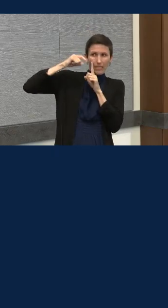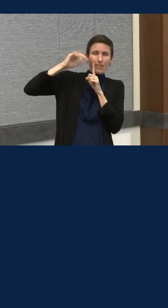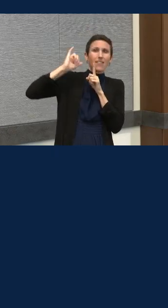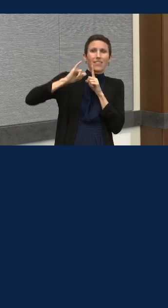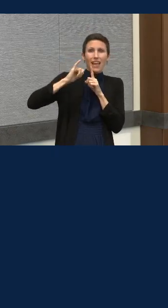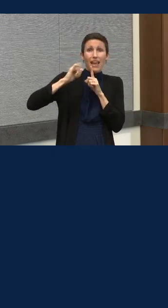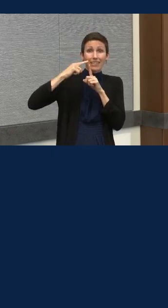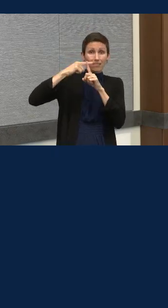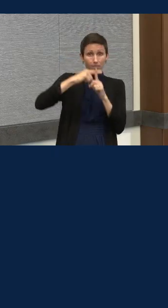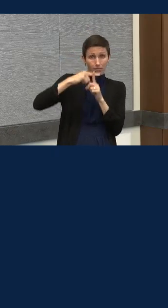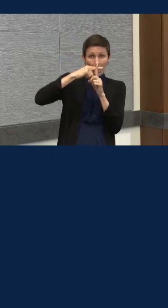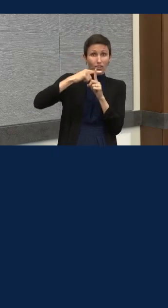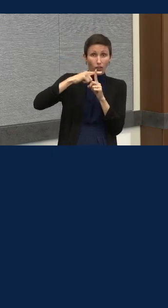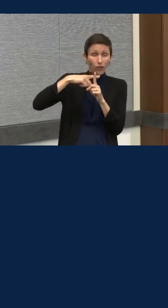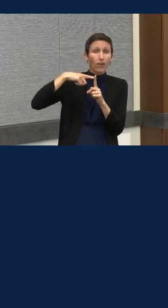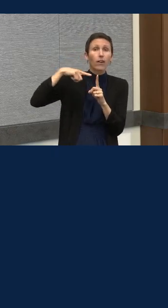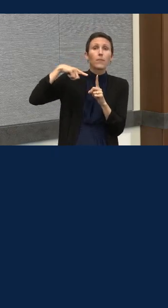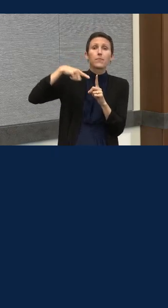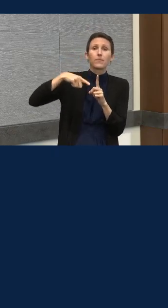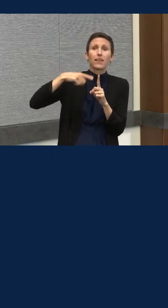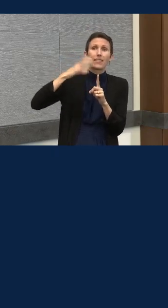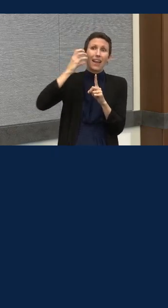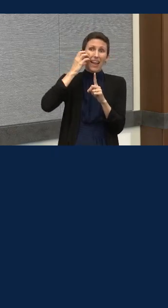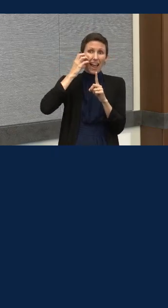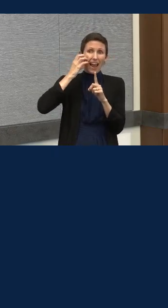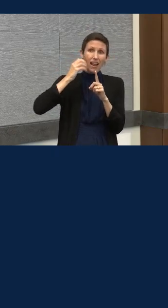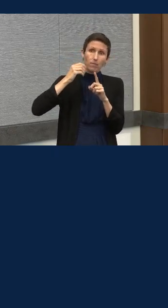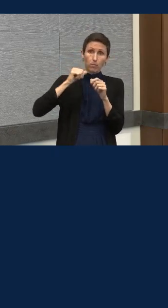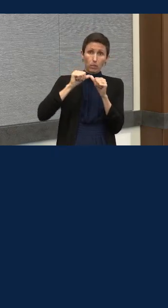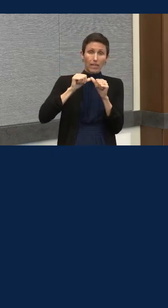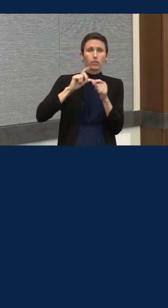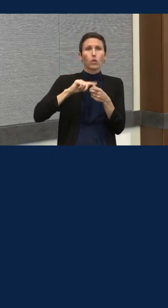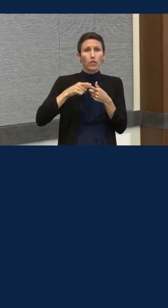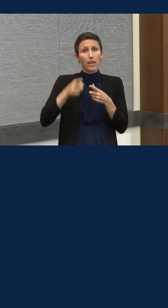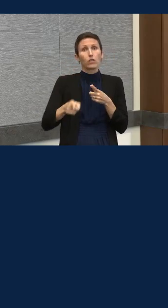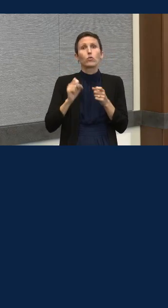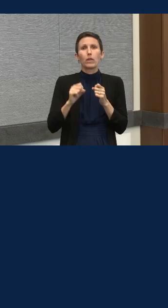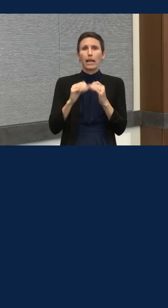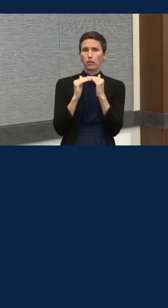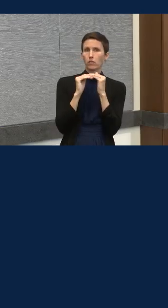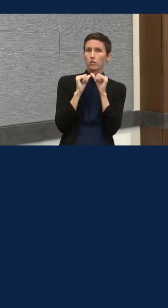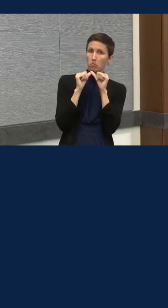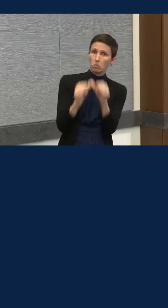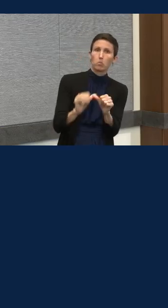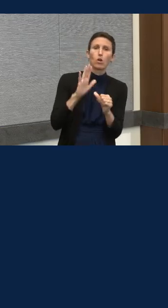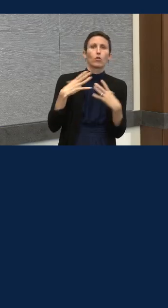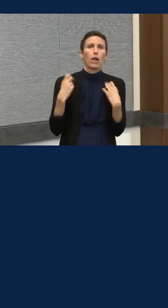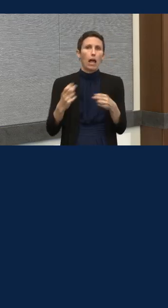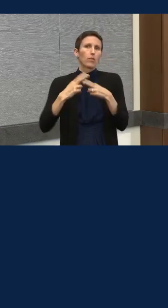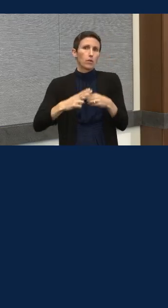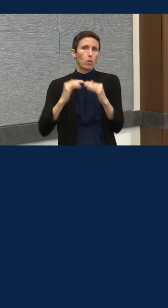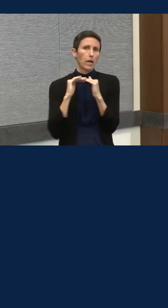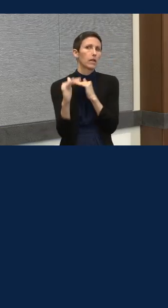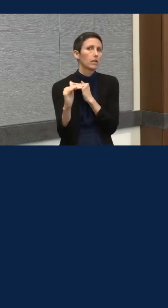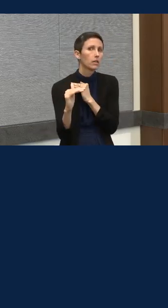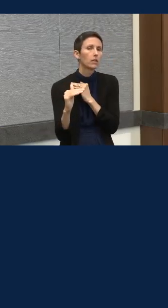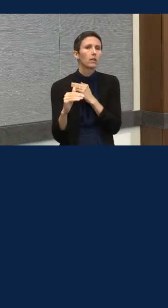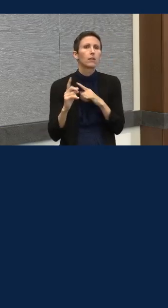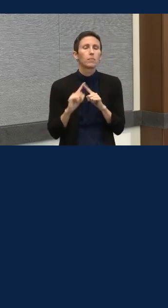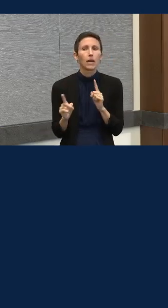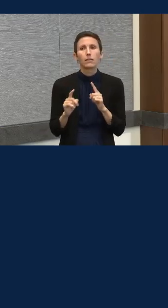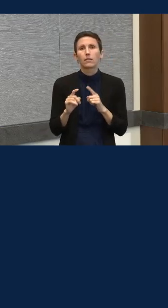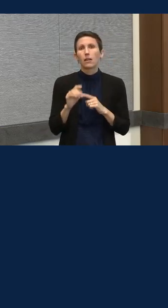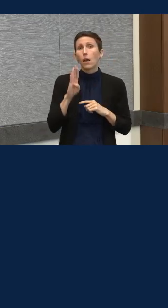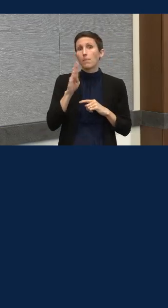way such that you gain a healthy weight and remain at that weight. But none of our, well,